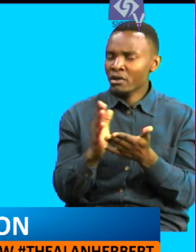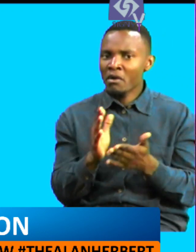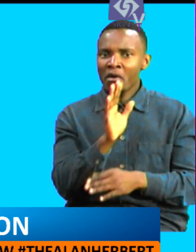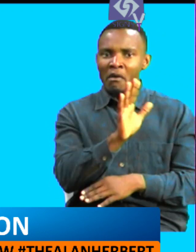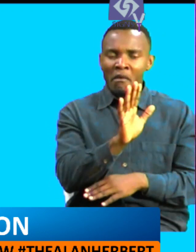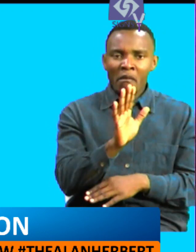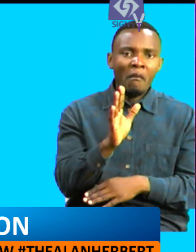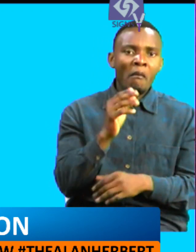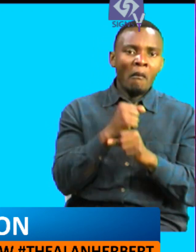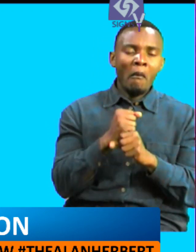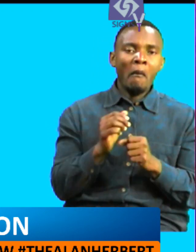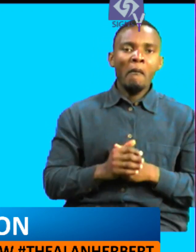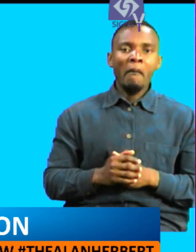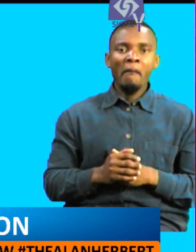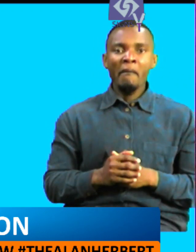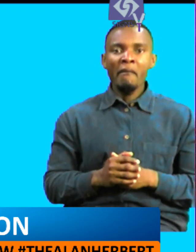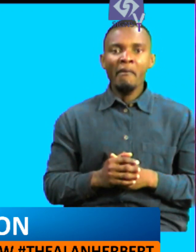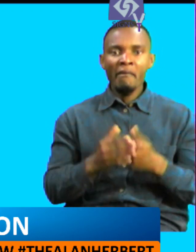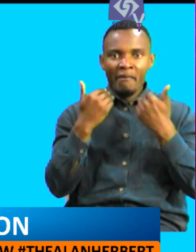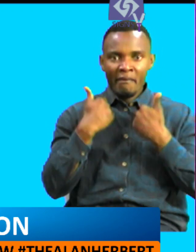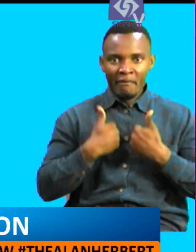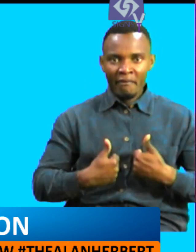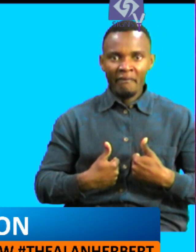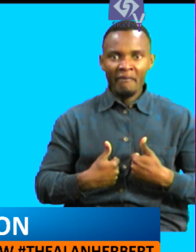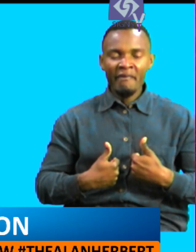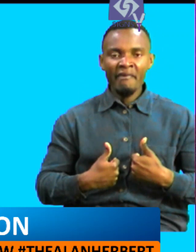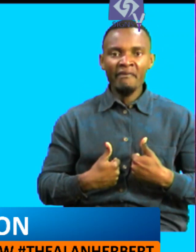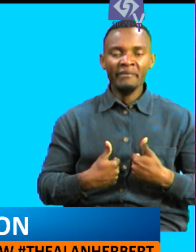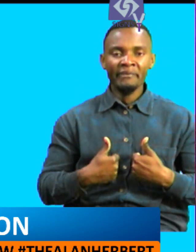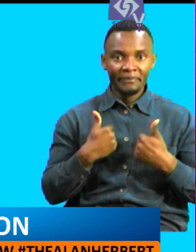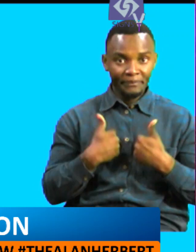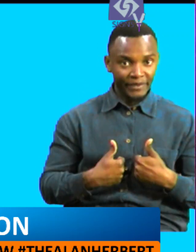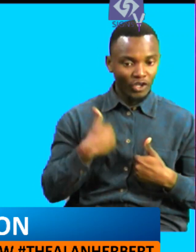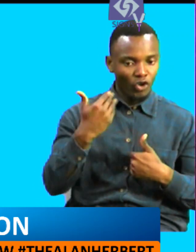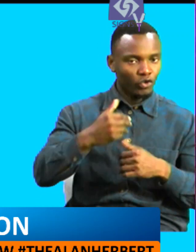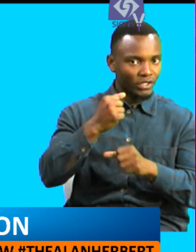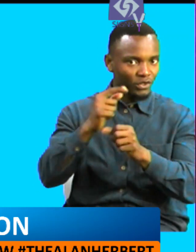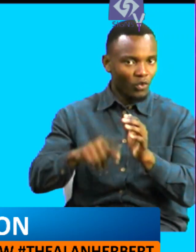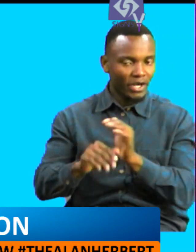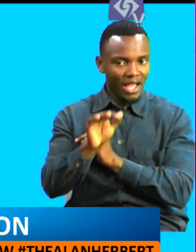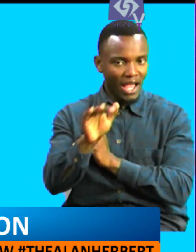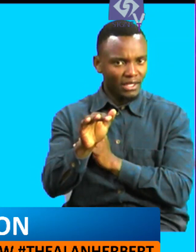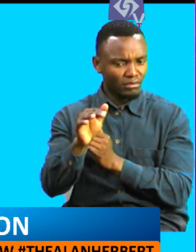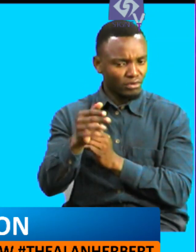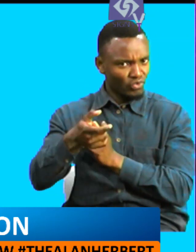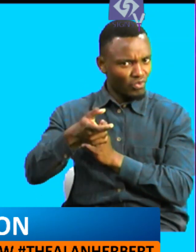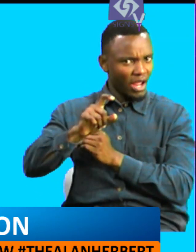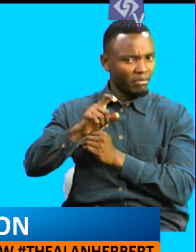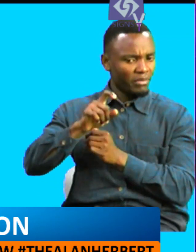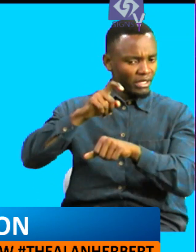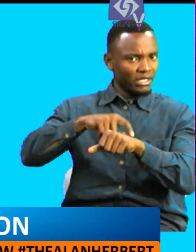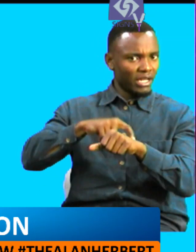you are doing. Yeah. So for me, the trick for me was to ask for additional